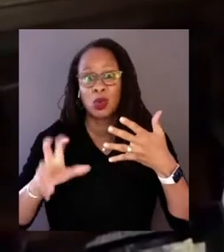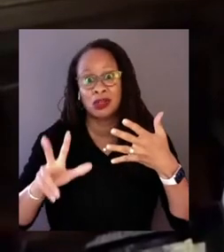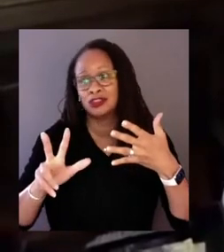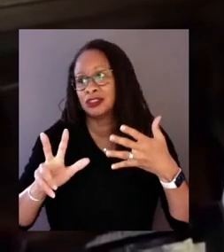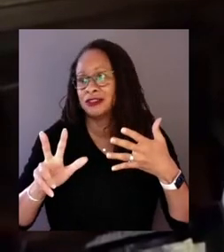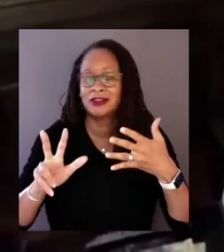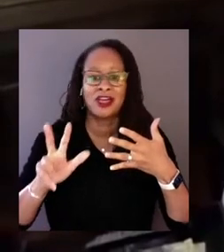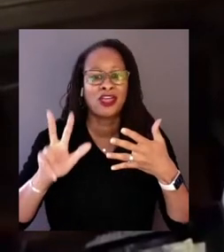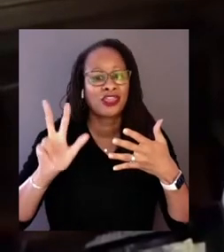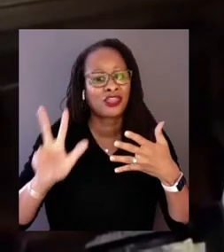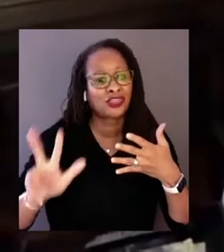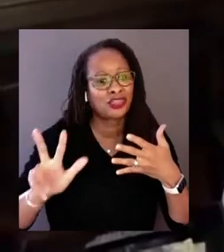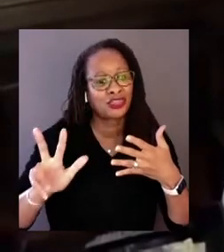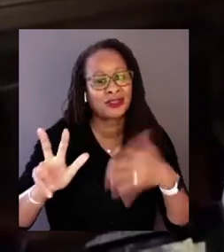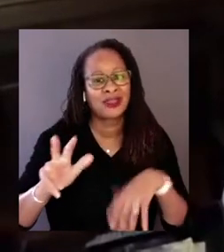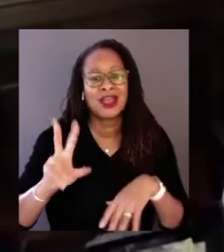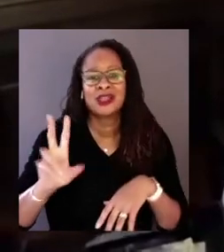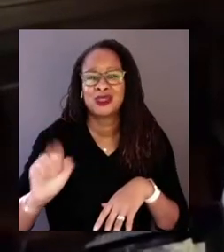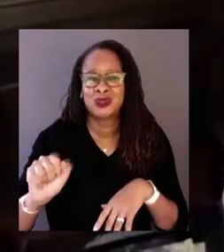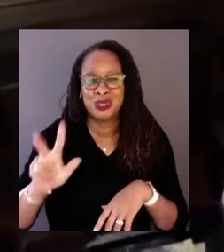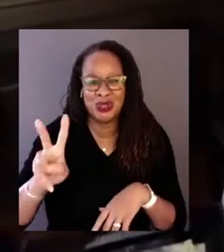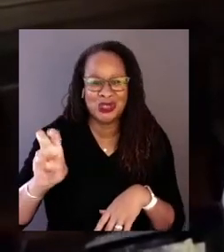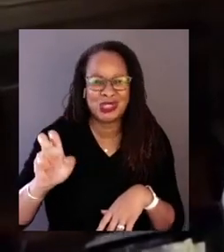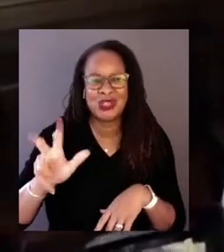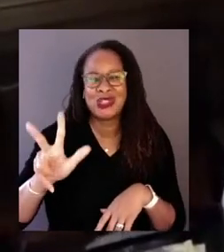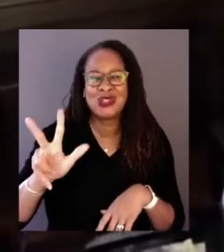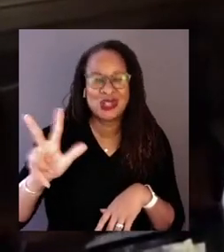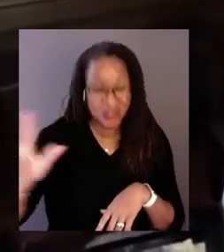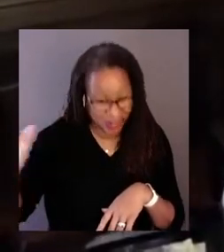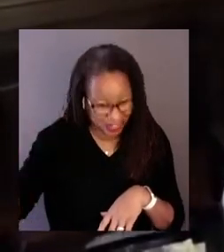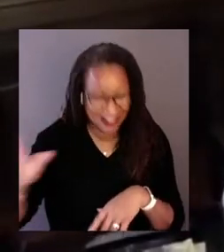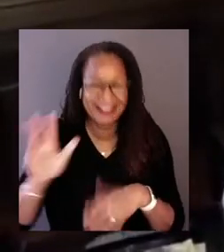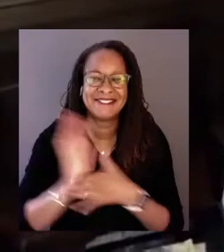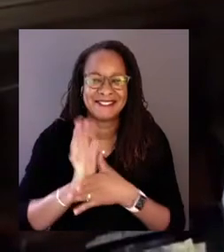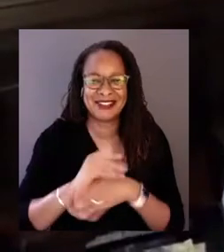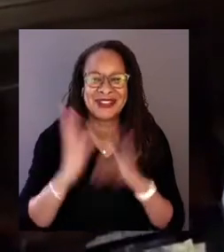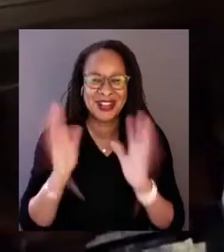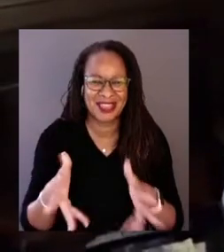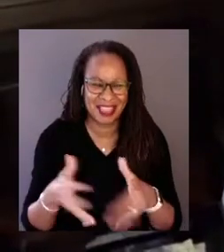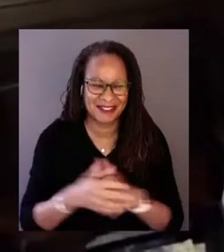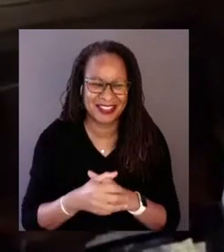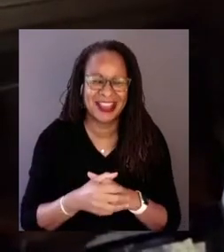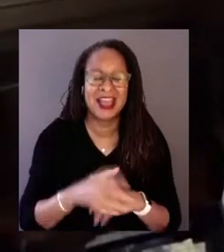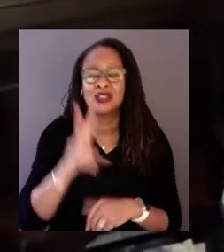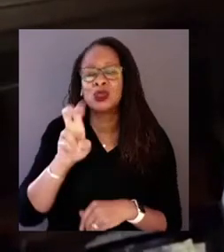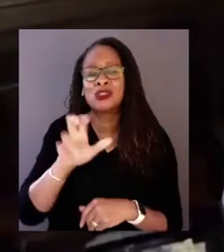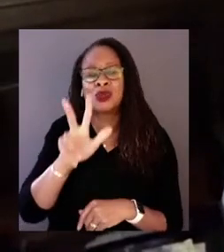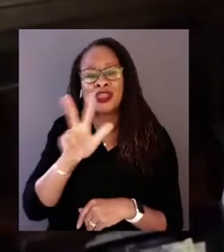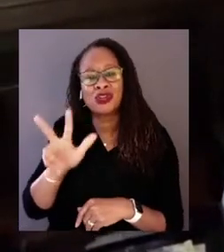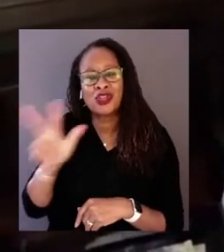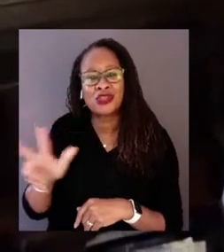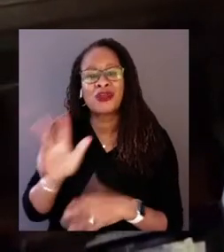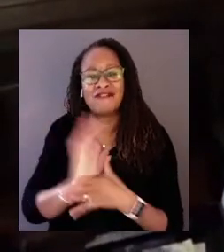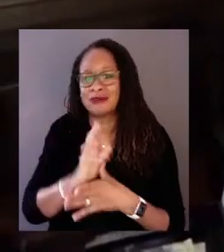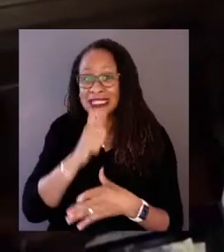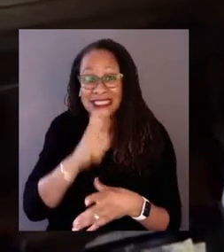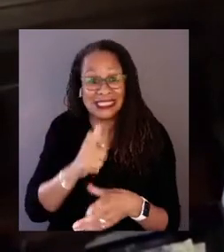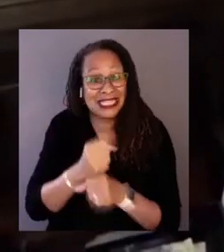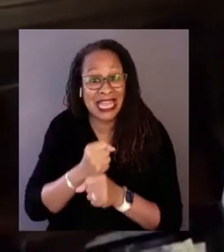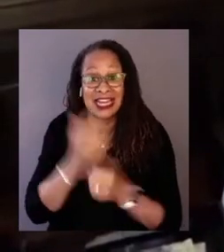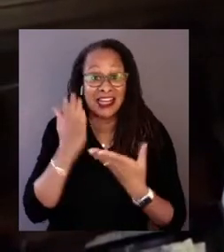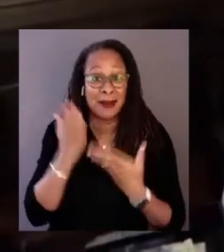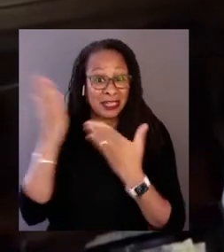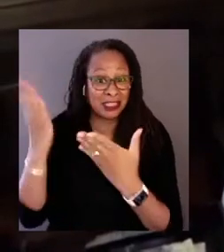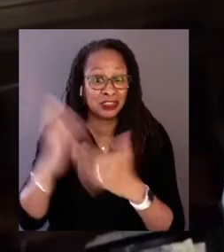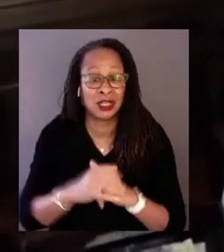know, now I have to do math alive, 233 films, right, that didn't get a nomination. And so, you know, we were talking the